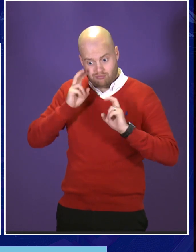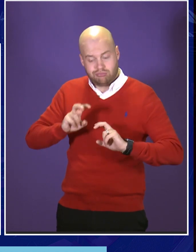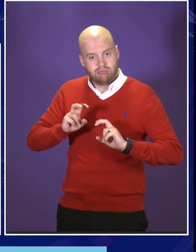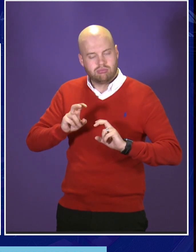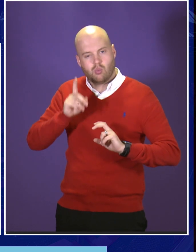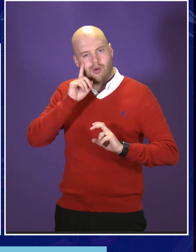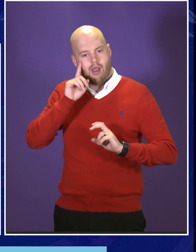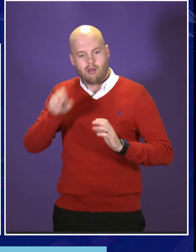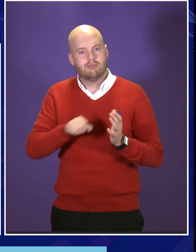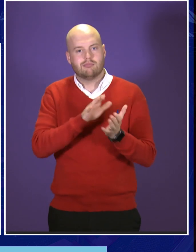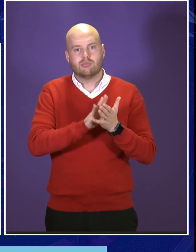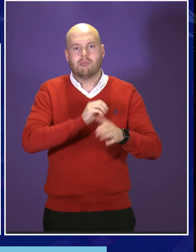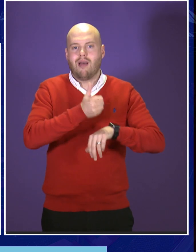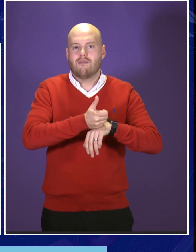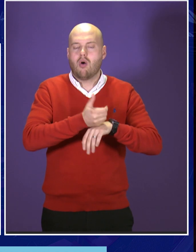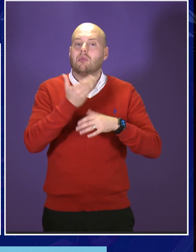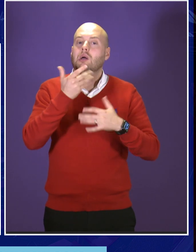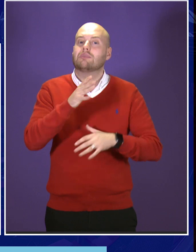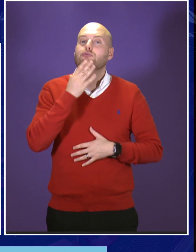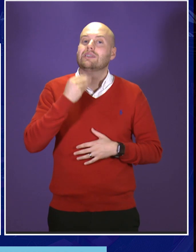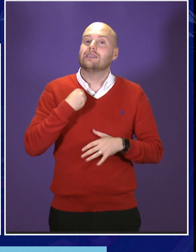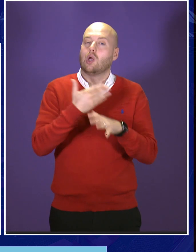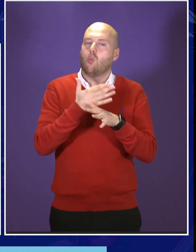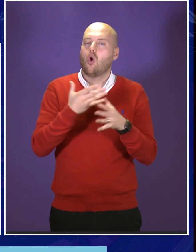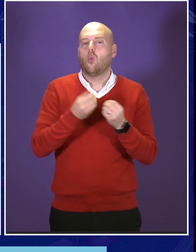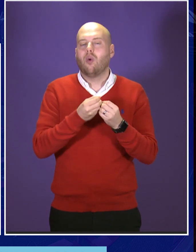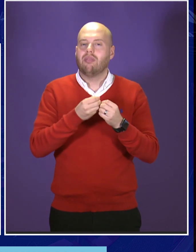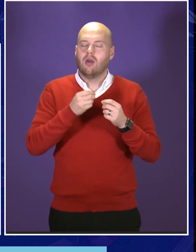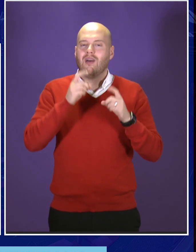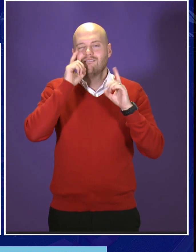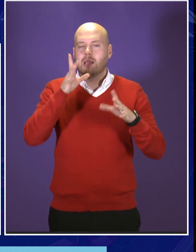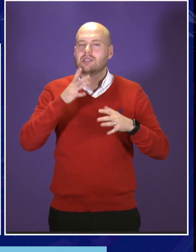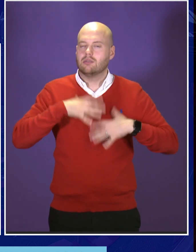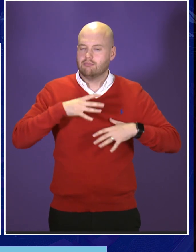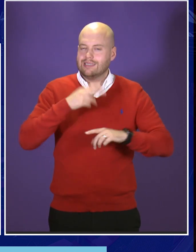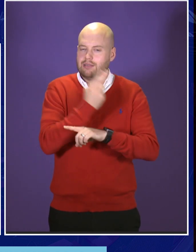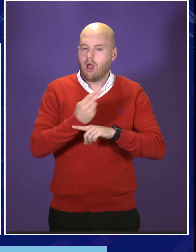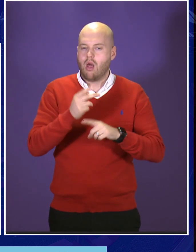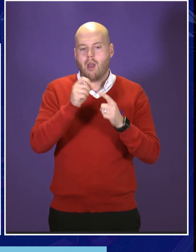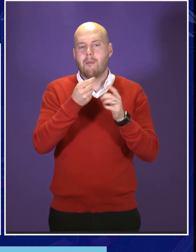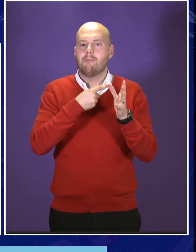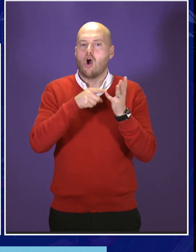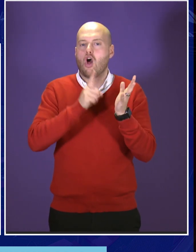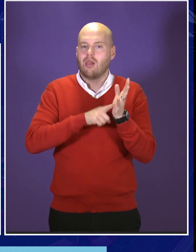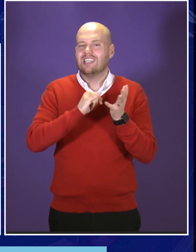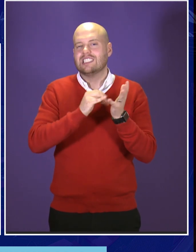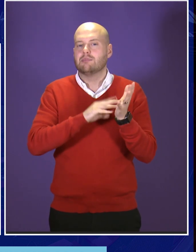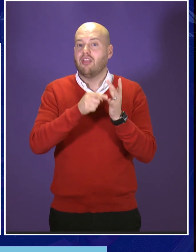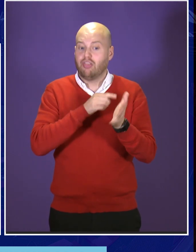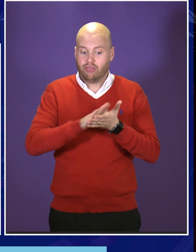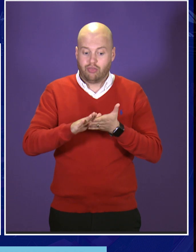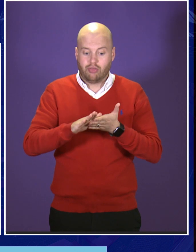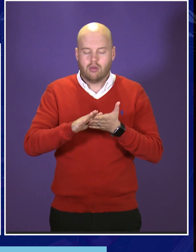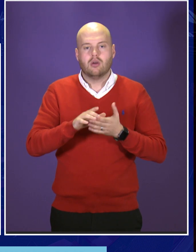of a collaboration we recently did was with Paul Smith. He loves color. And so we've actually built into the platform a new feature